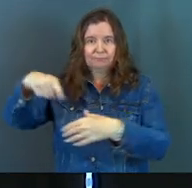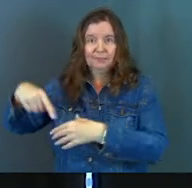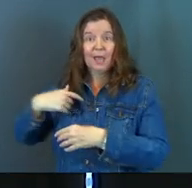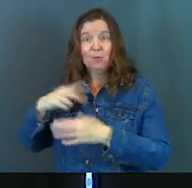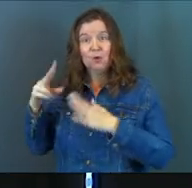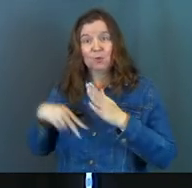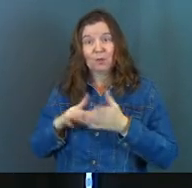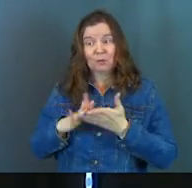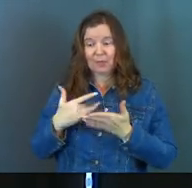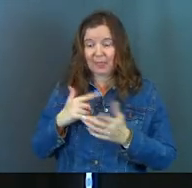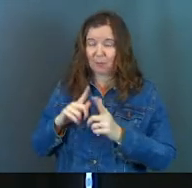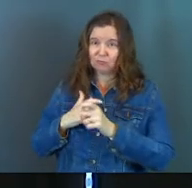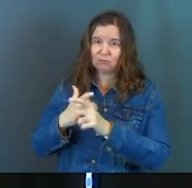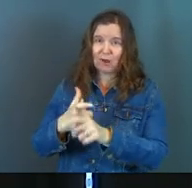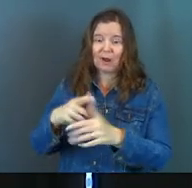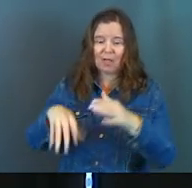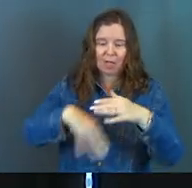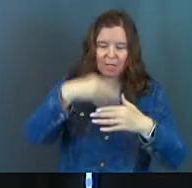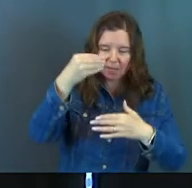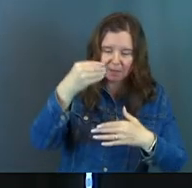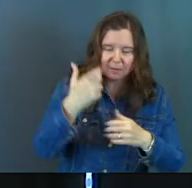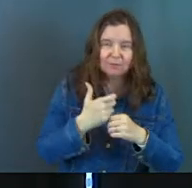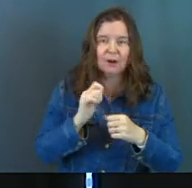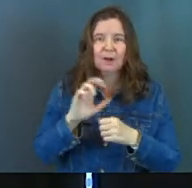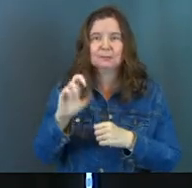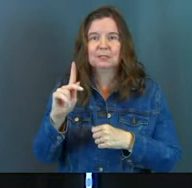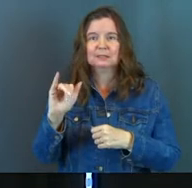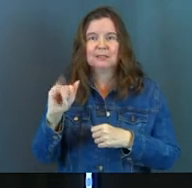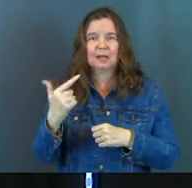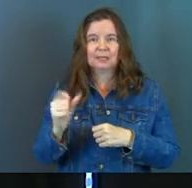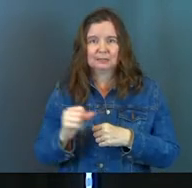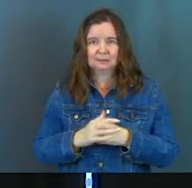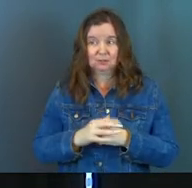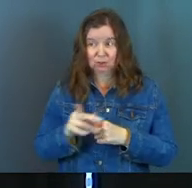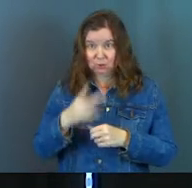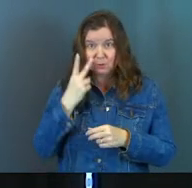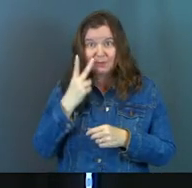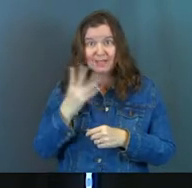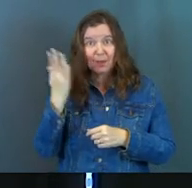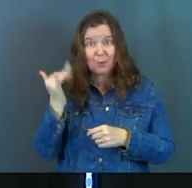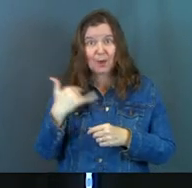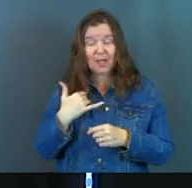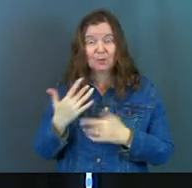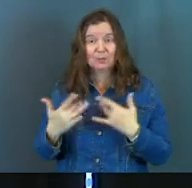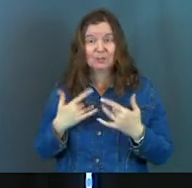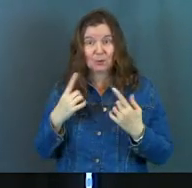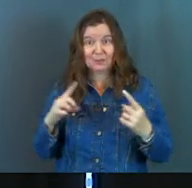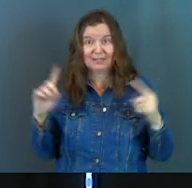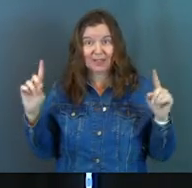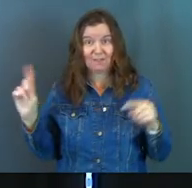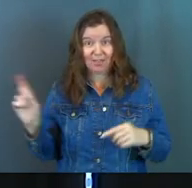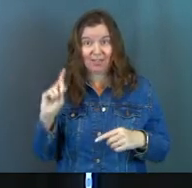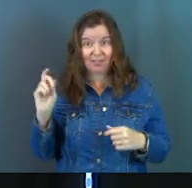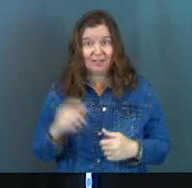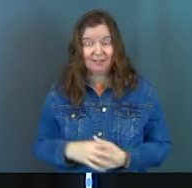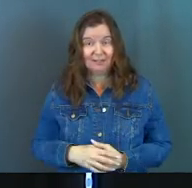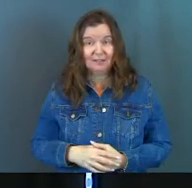for the night, they got to run and get the little piece of candy out of their stockings. Do you see why it was so successful?